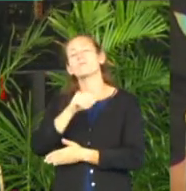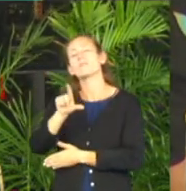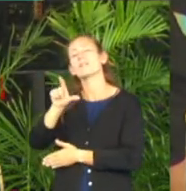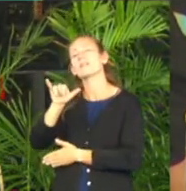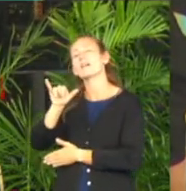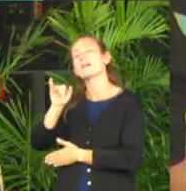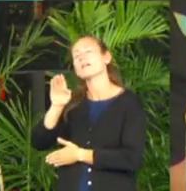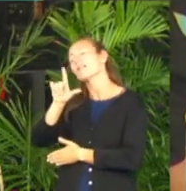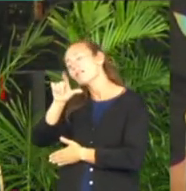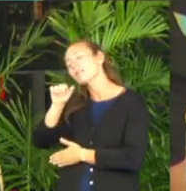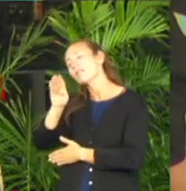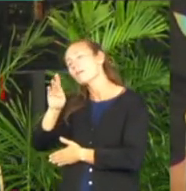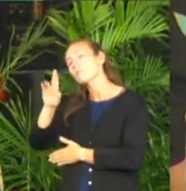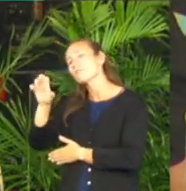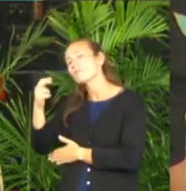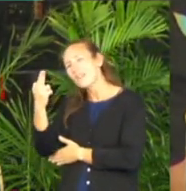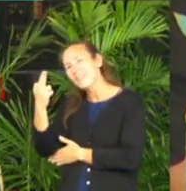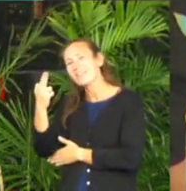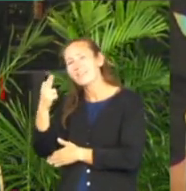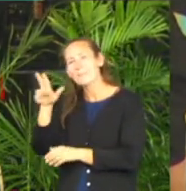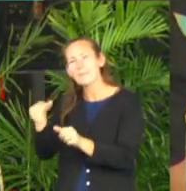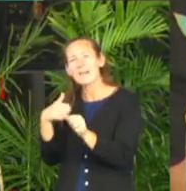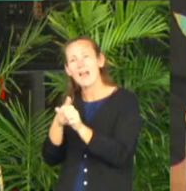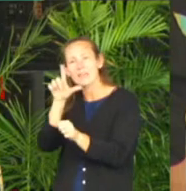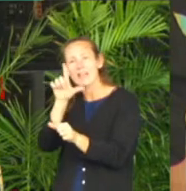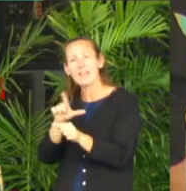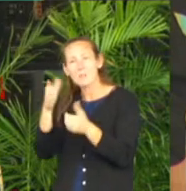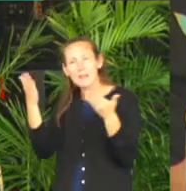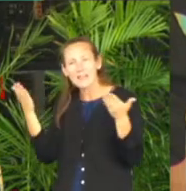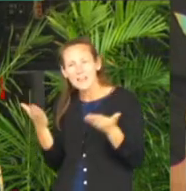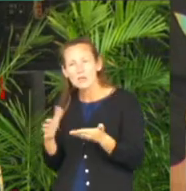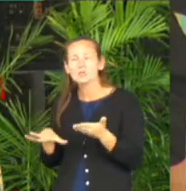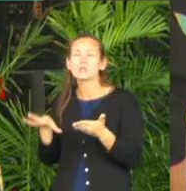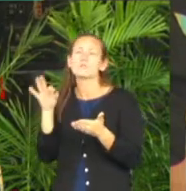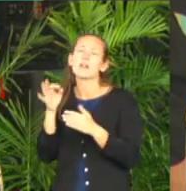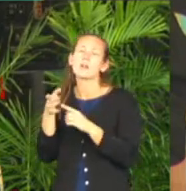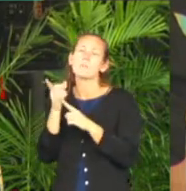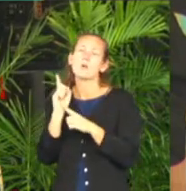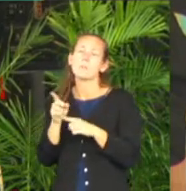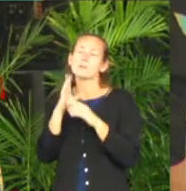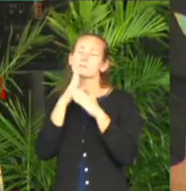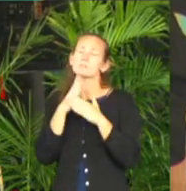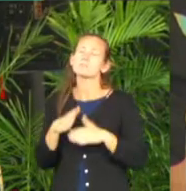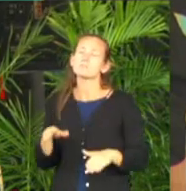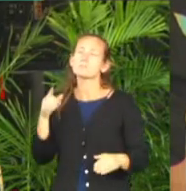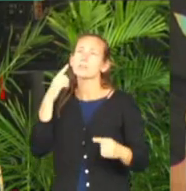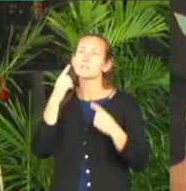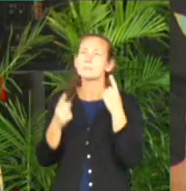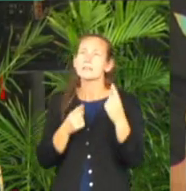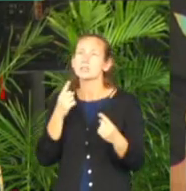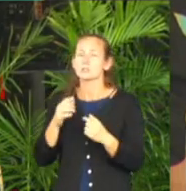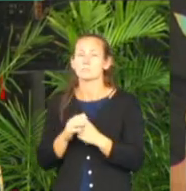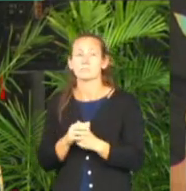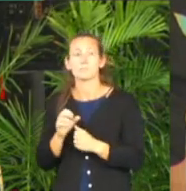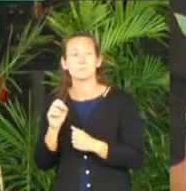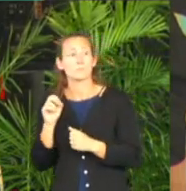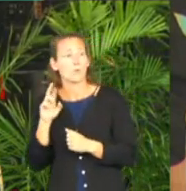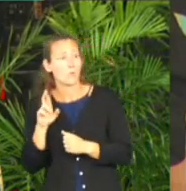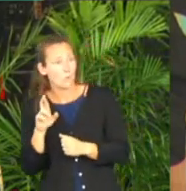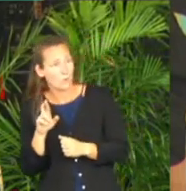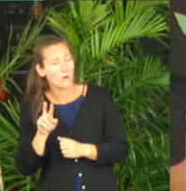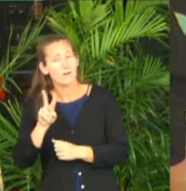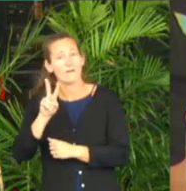enjoy and find quiet moments of contemplation. Or ask Flagler College graduate Viv Helwig, who is